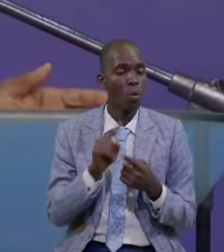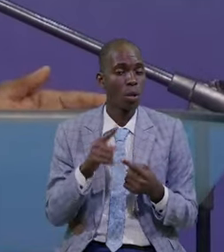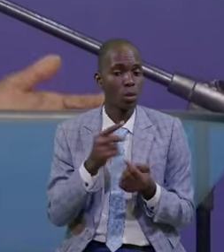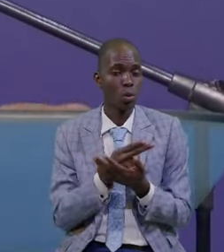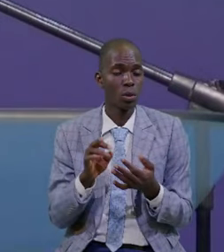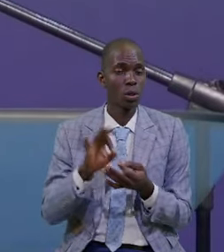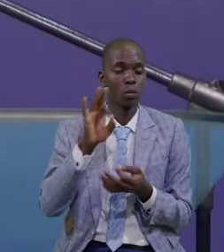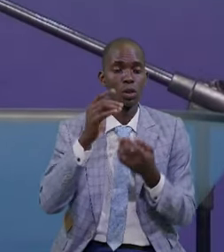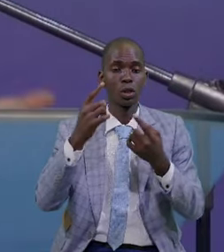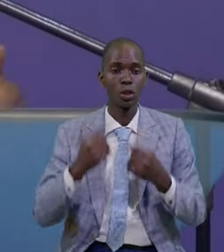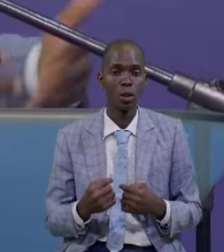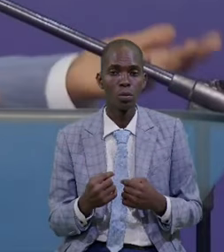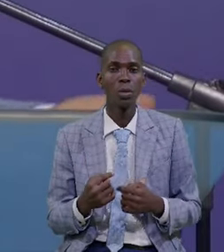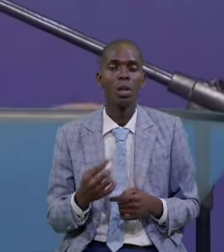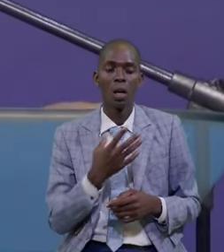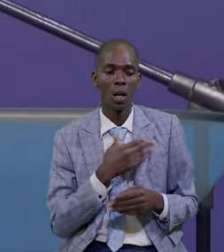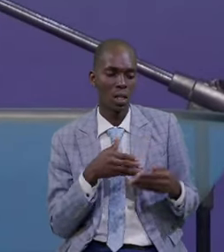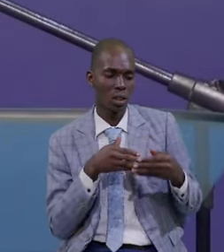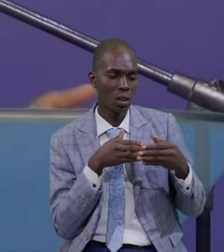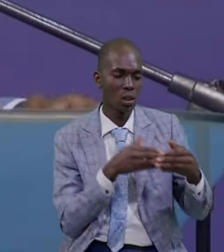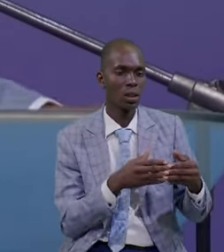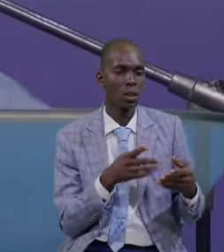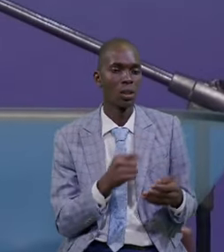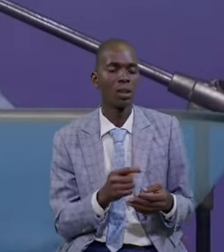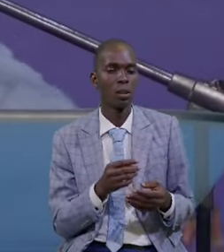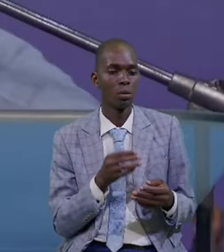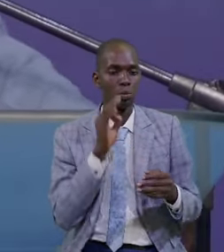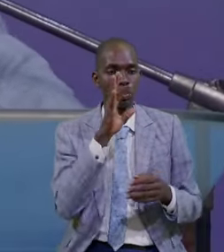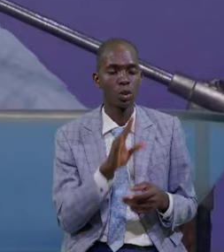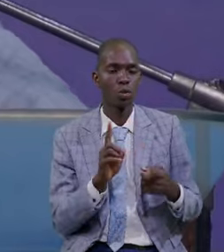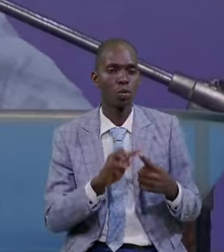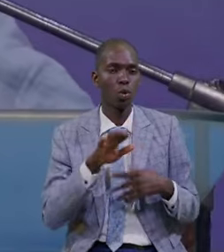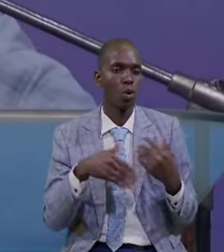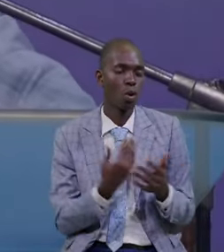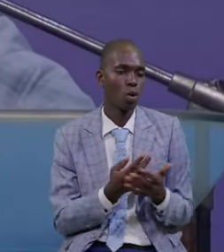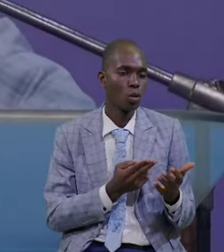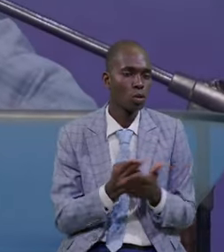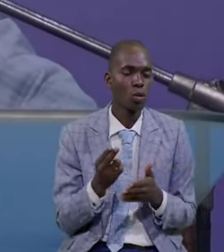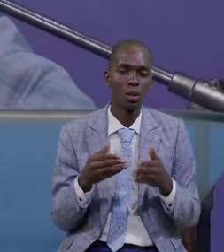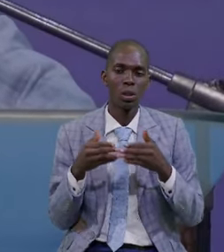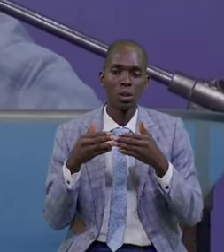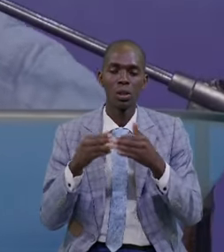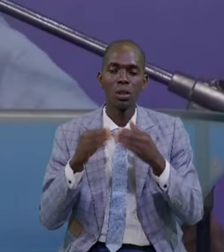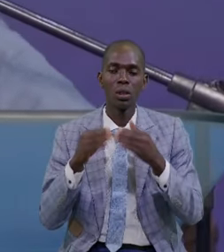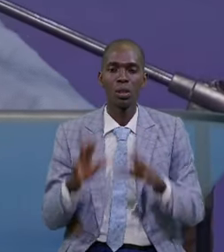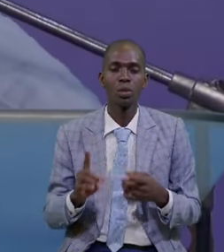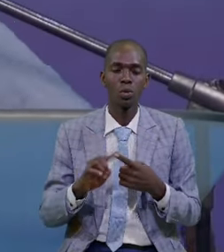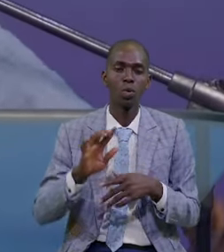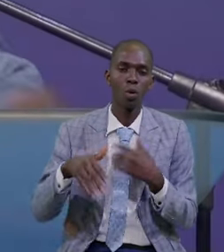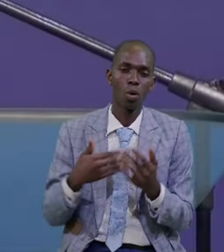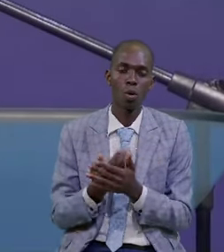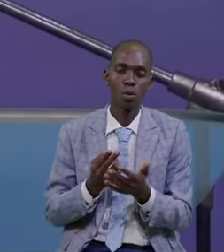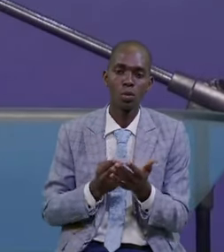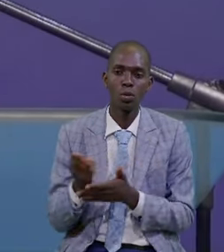preacher into all truth. He leads the church into all truth. He leads the membership into